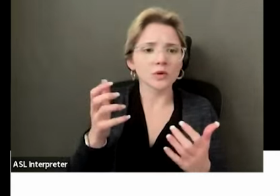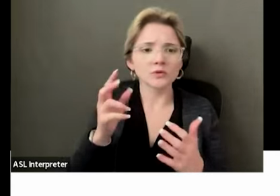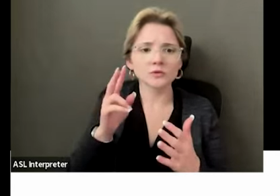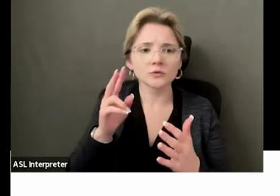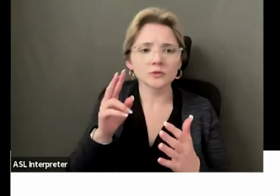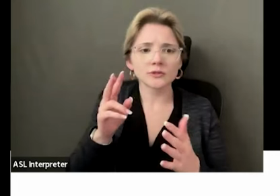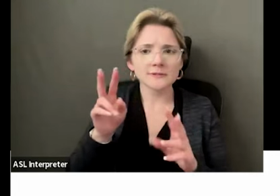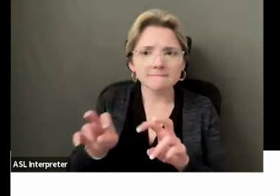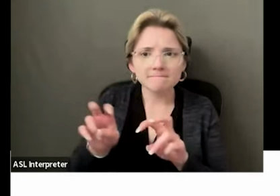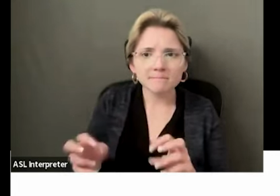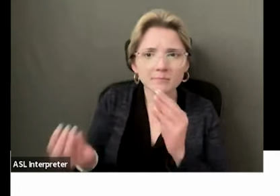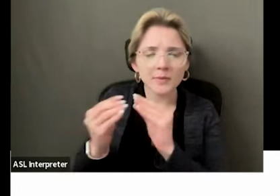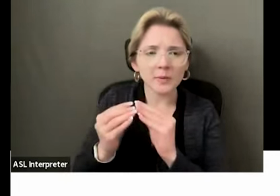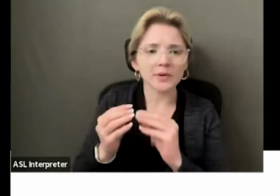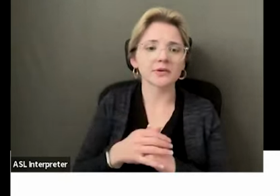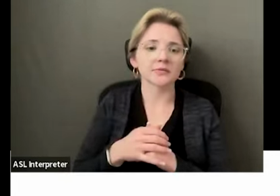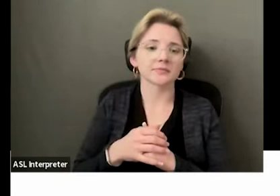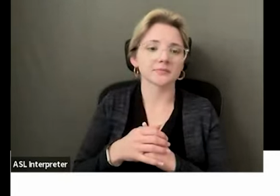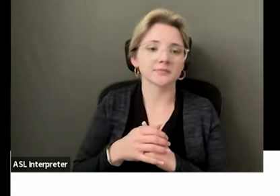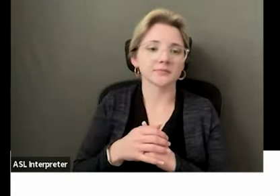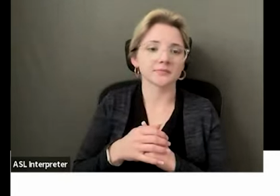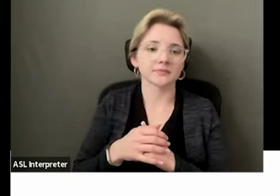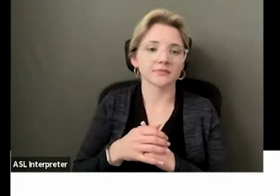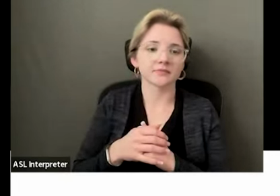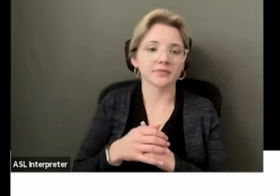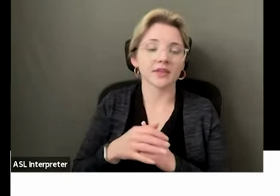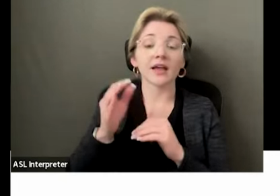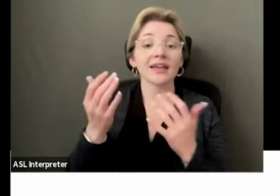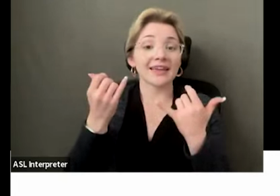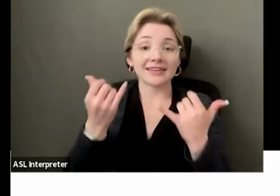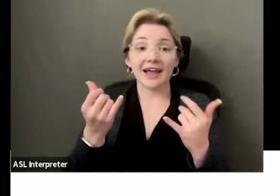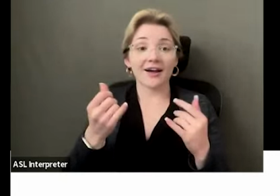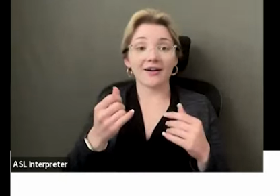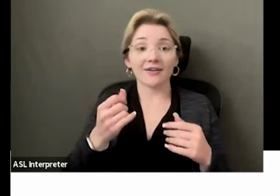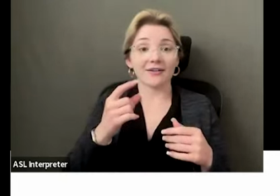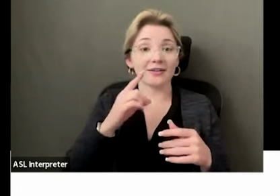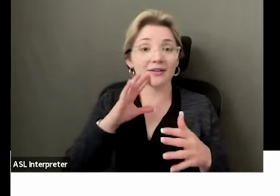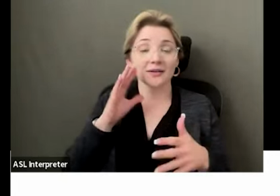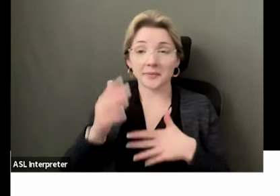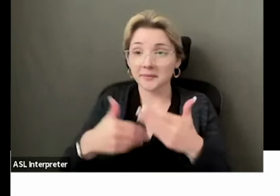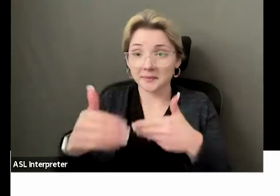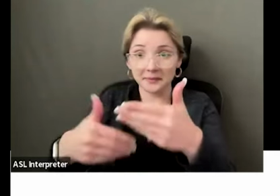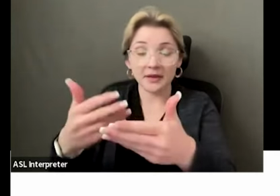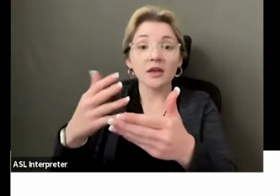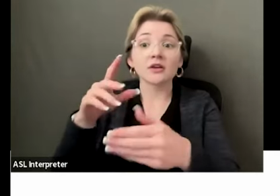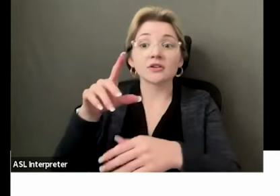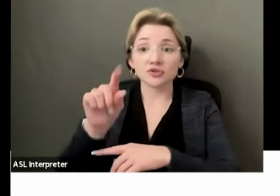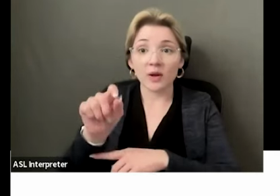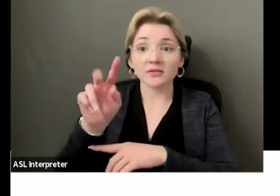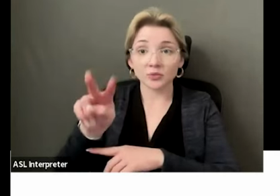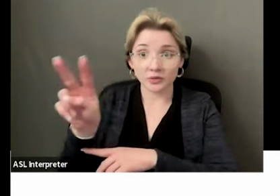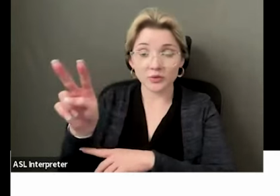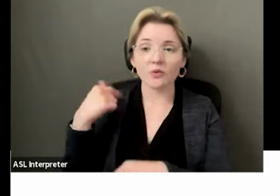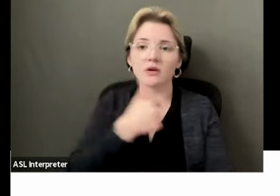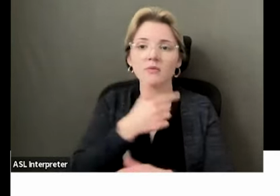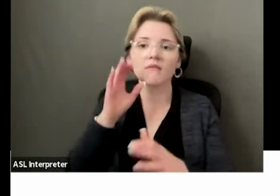covered at this point, which that was really quick, right? So that brings us to 2022, which is what we, I think, want to talk about a little bit more